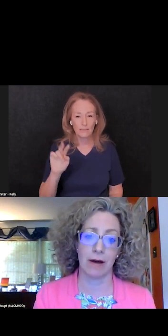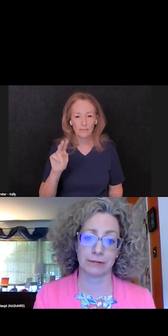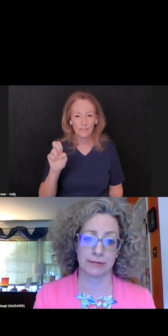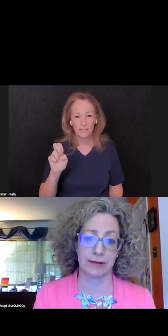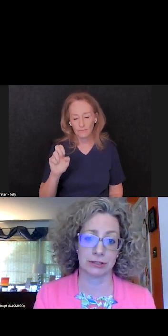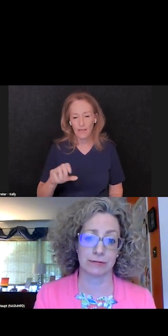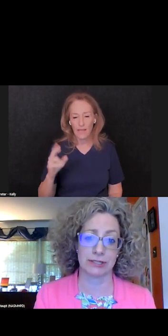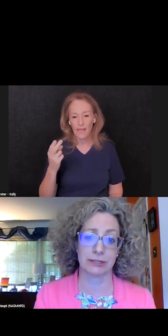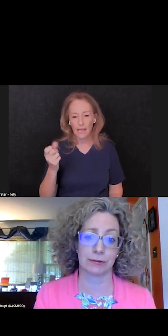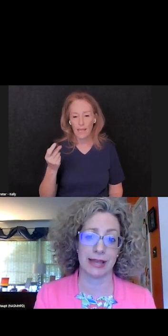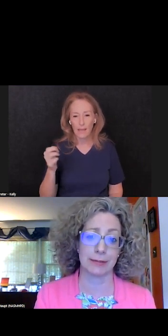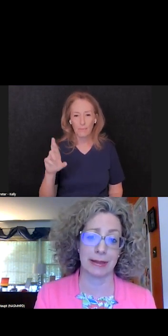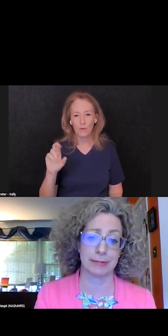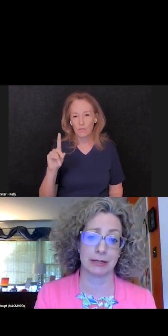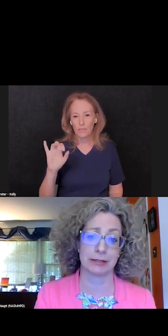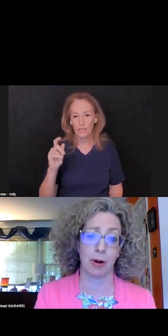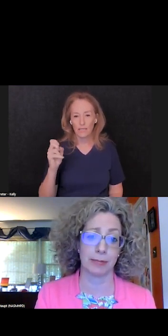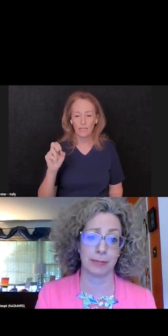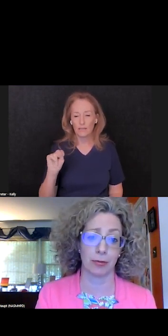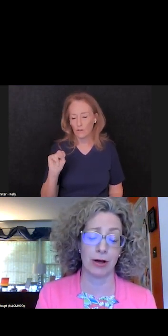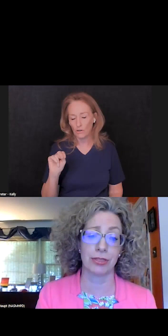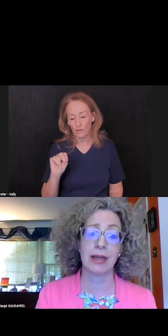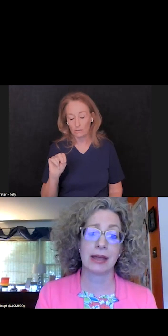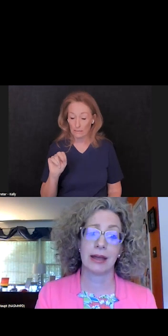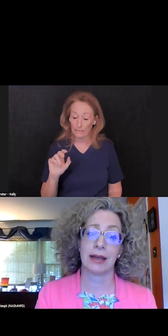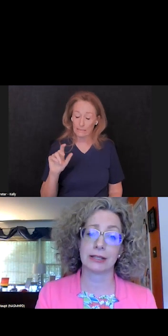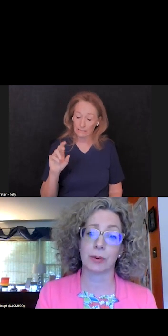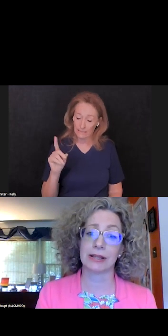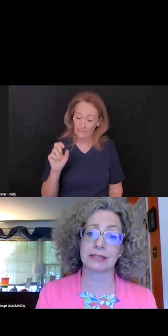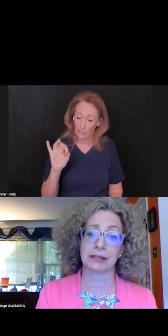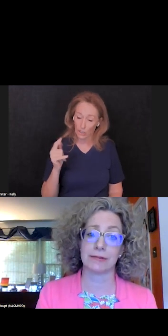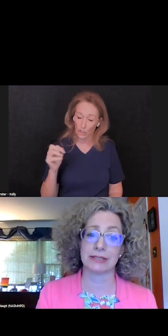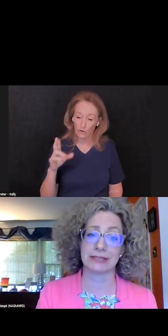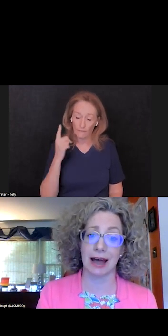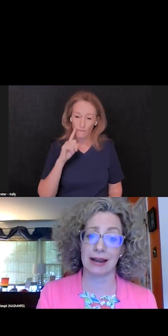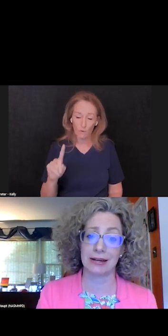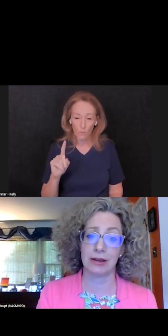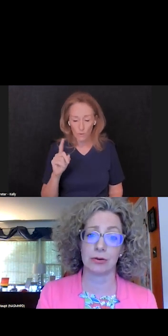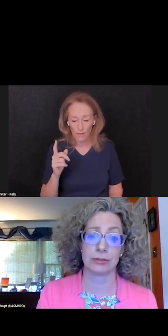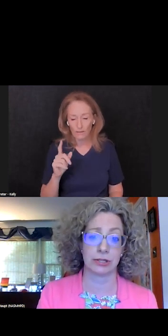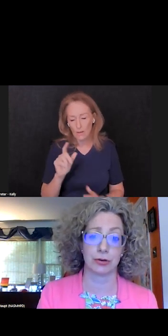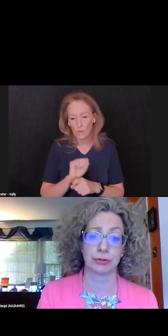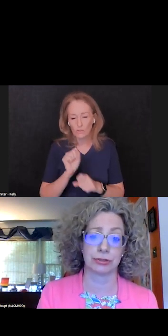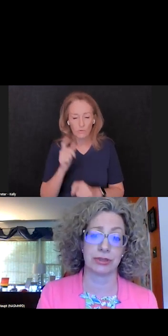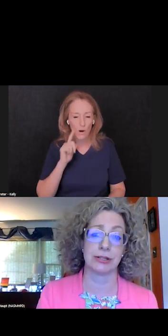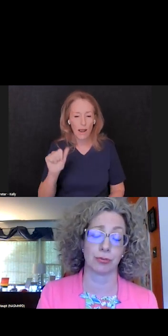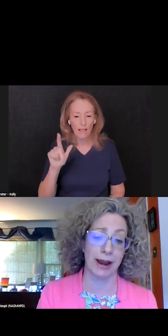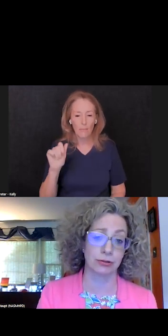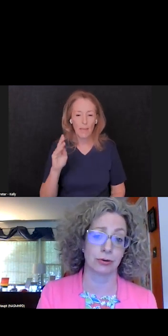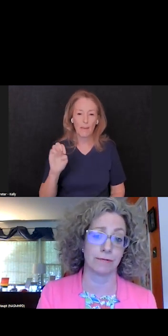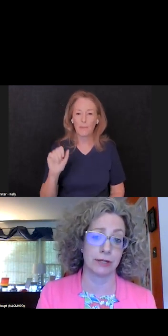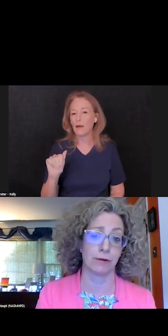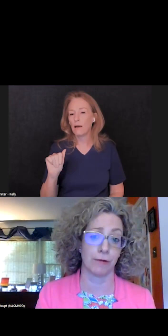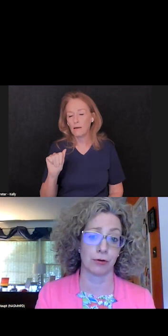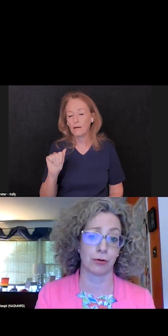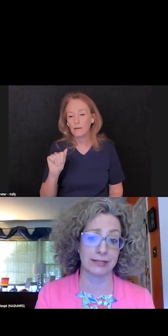of the Office of Deaf Services for the Alabama Department of Mental Health, as well as Olivia Stein, who is the